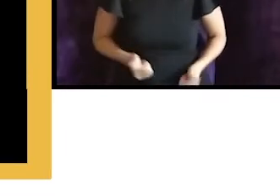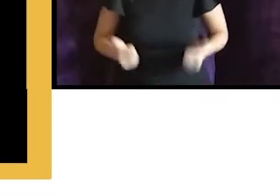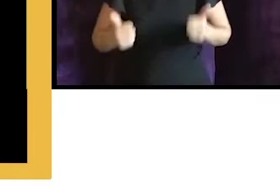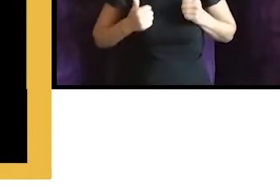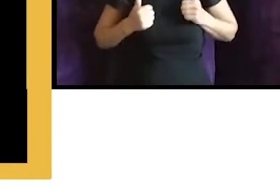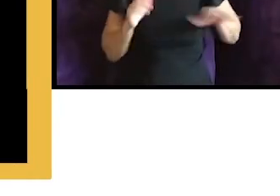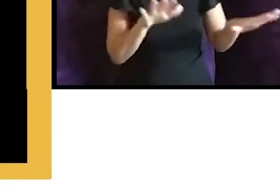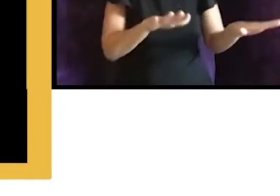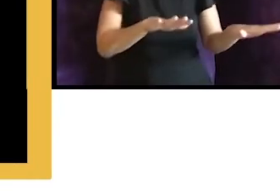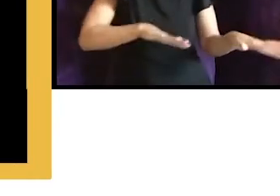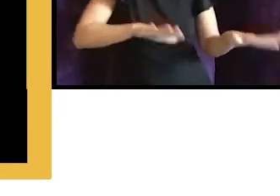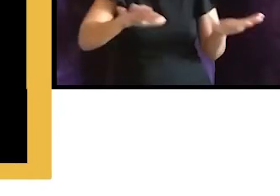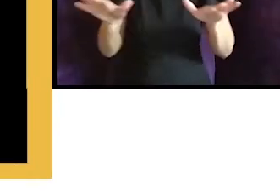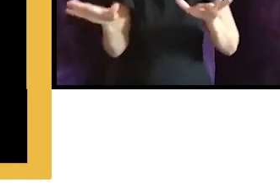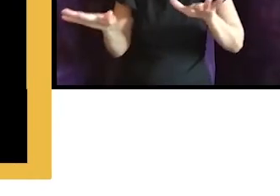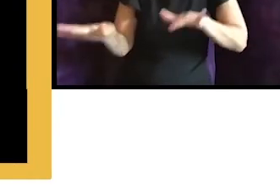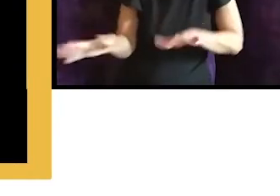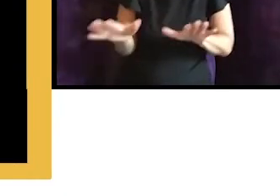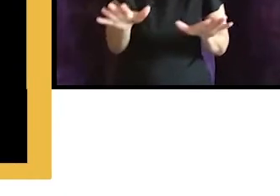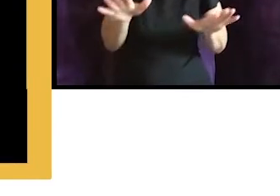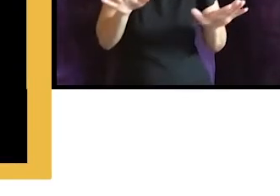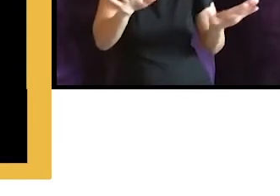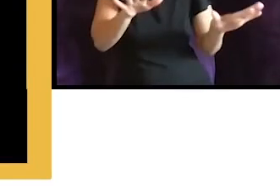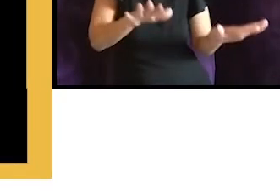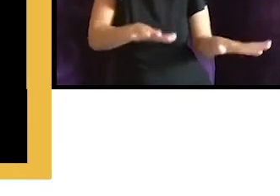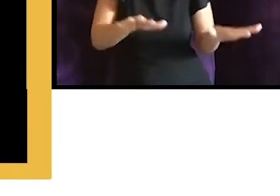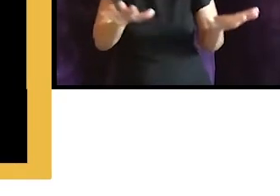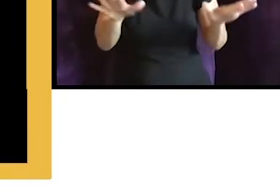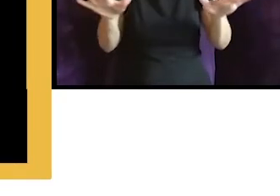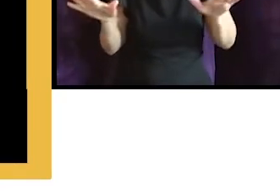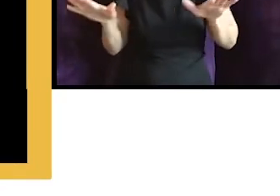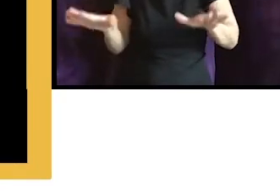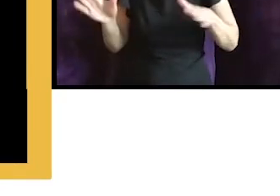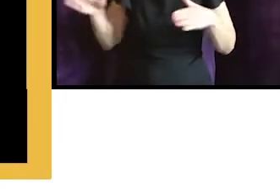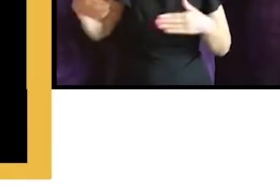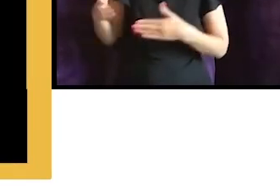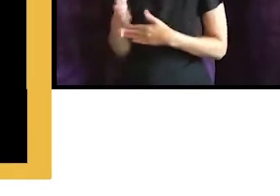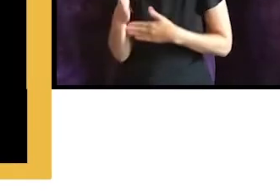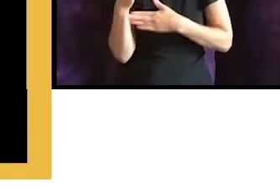Summertime, and the living is easy.